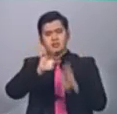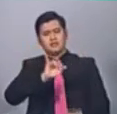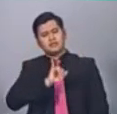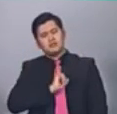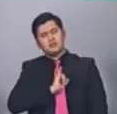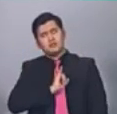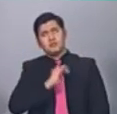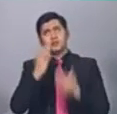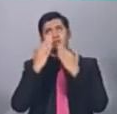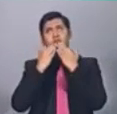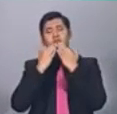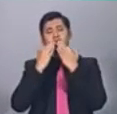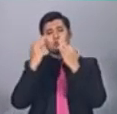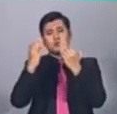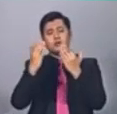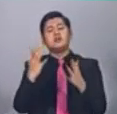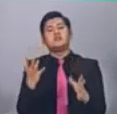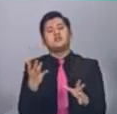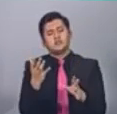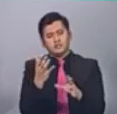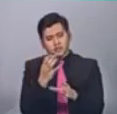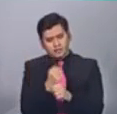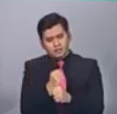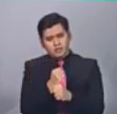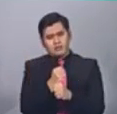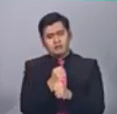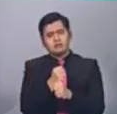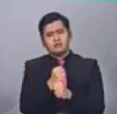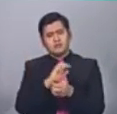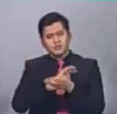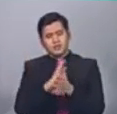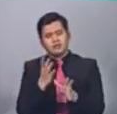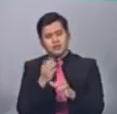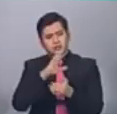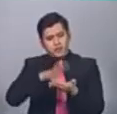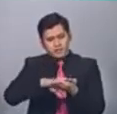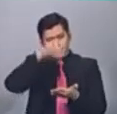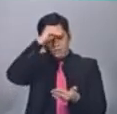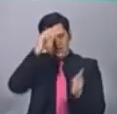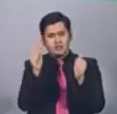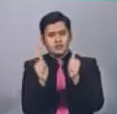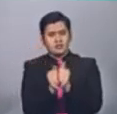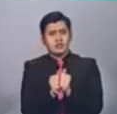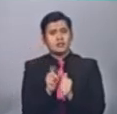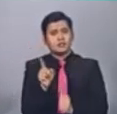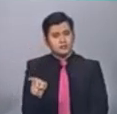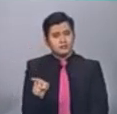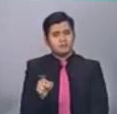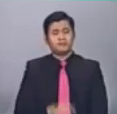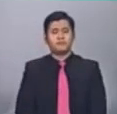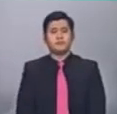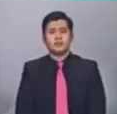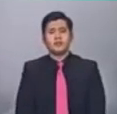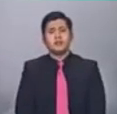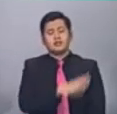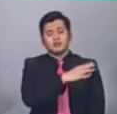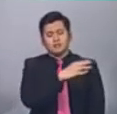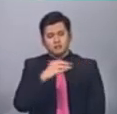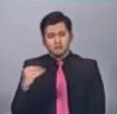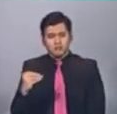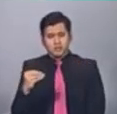that. His passion was words, languages, and we shared a lot